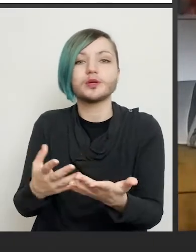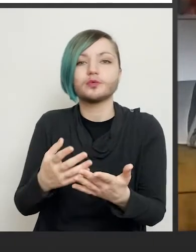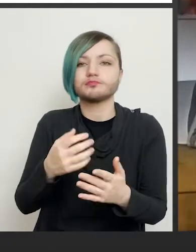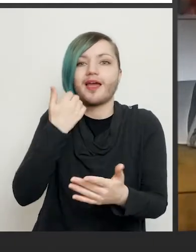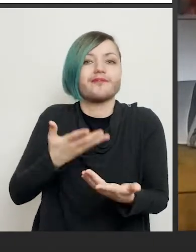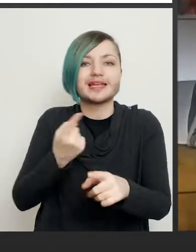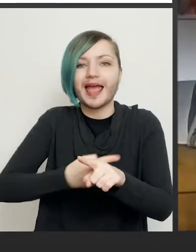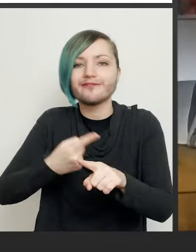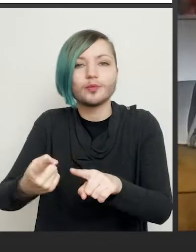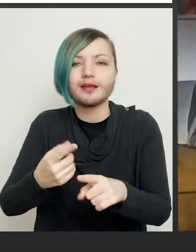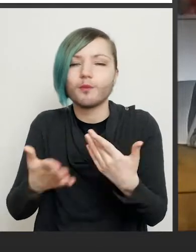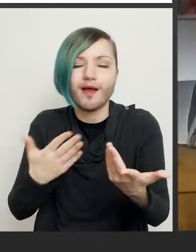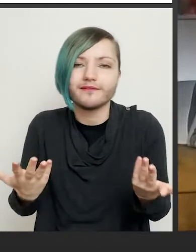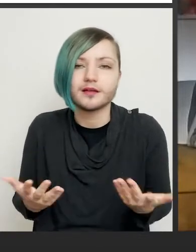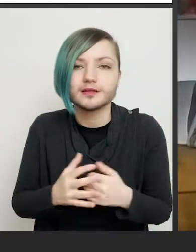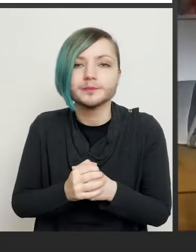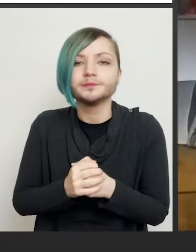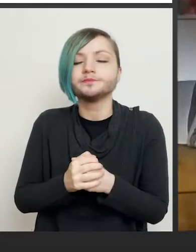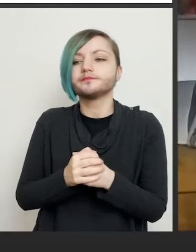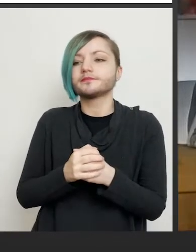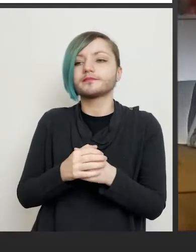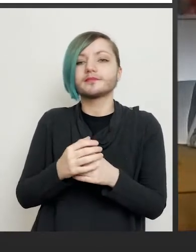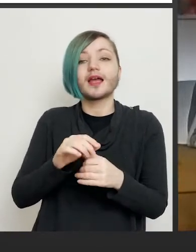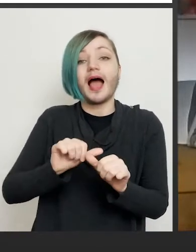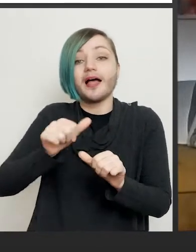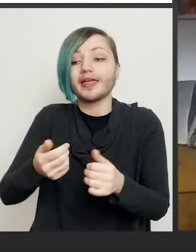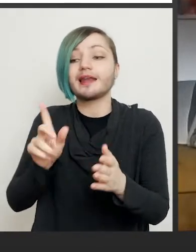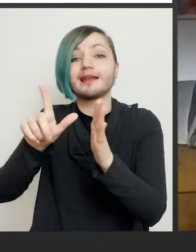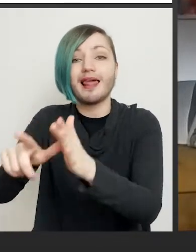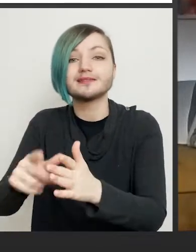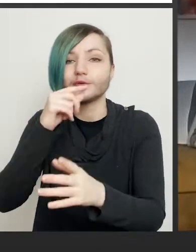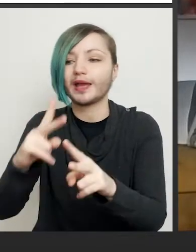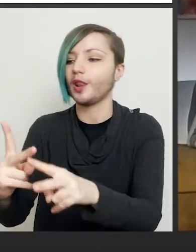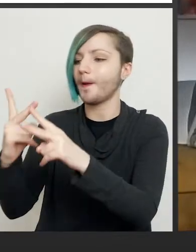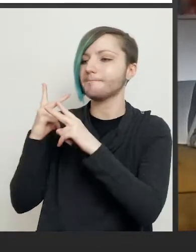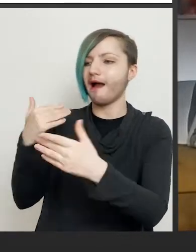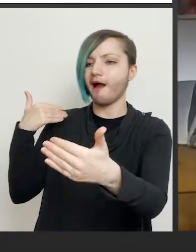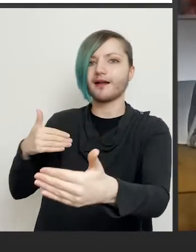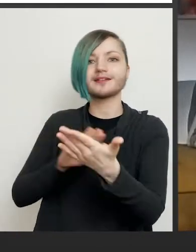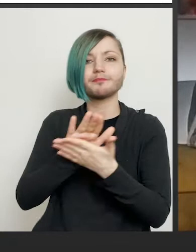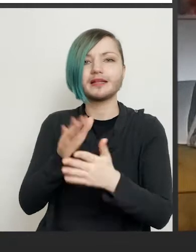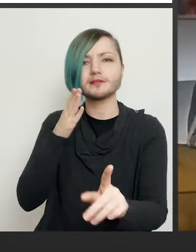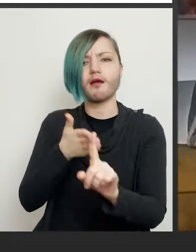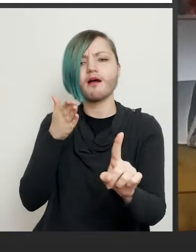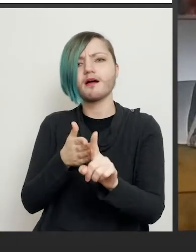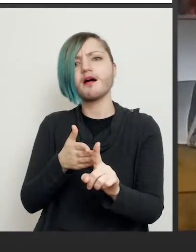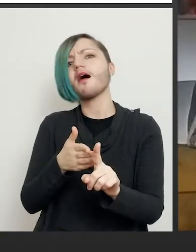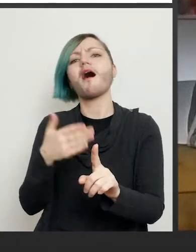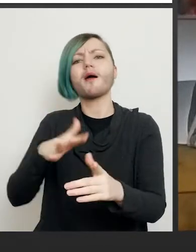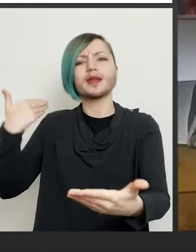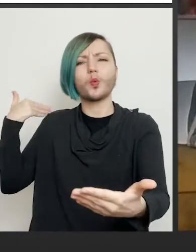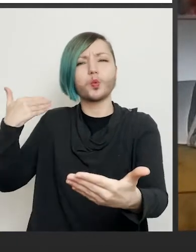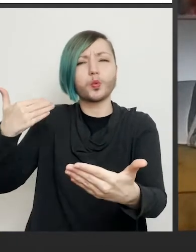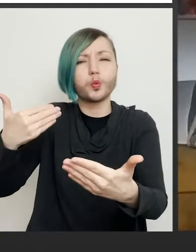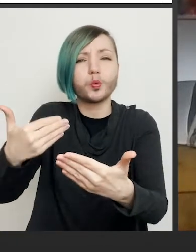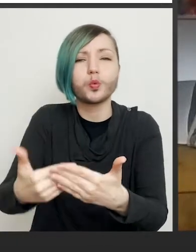weekly or whatever people feel, and then being able to look back on that later on, really shows you how far you've become, because we travel